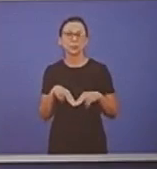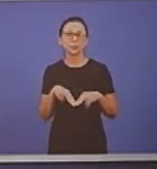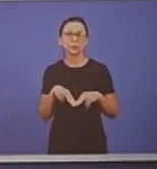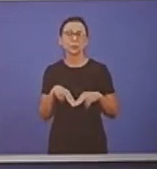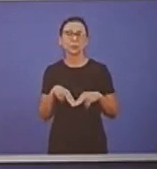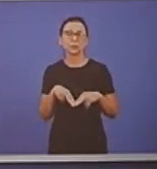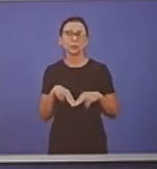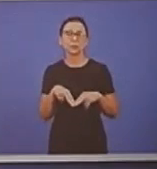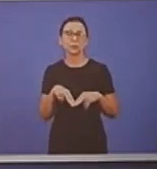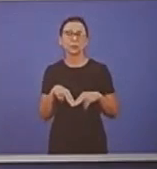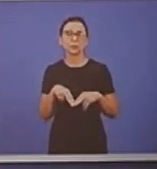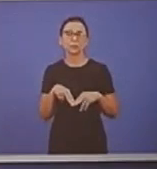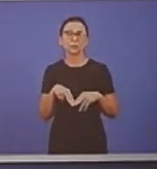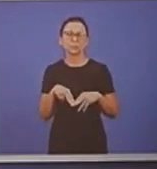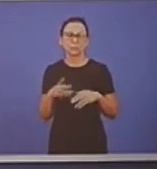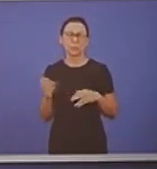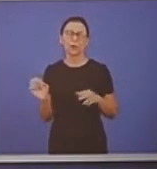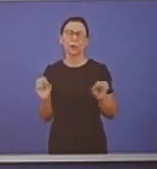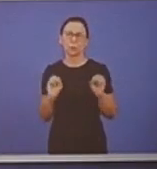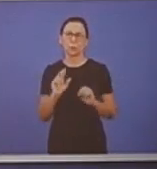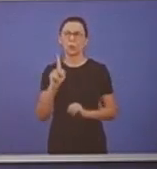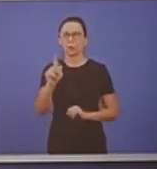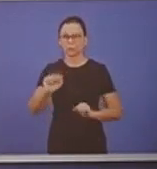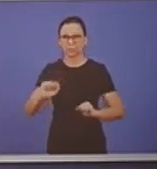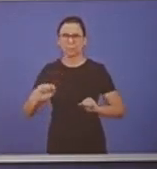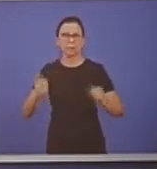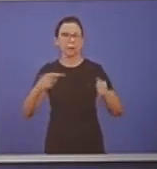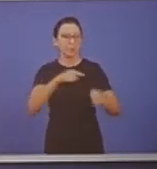was the please?